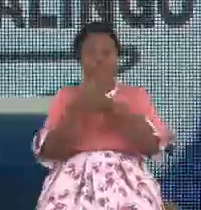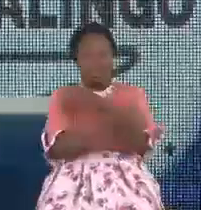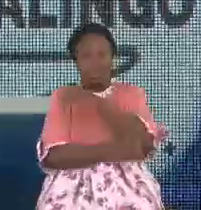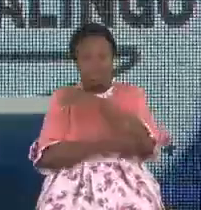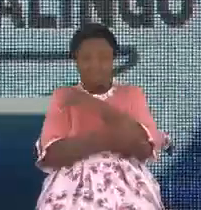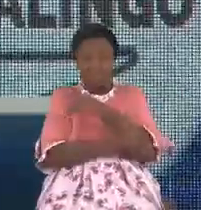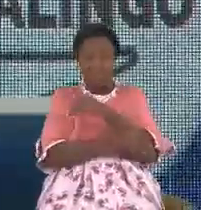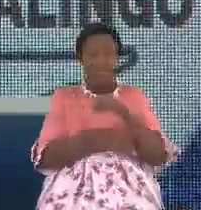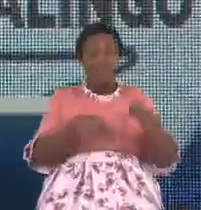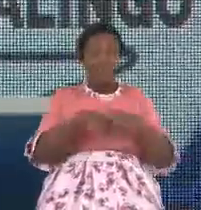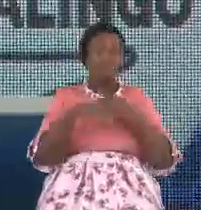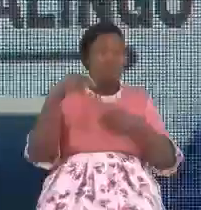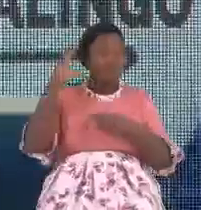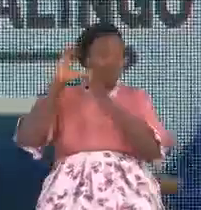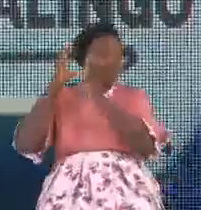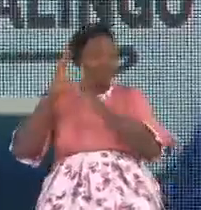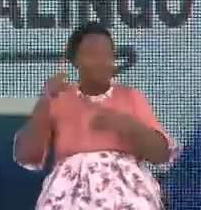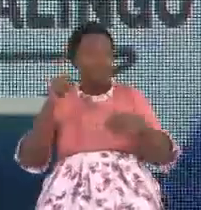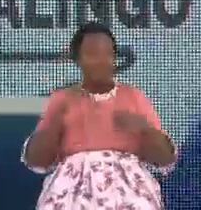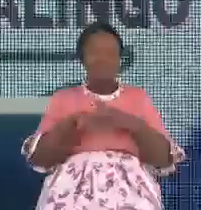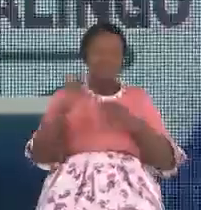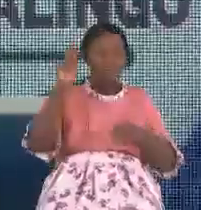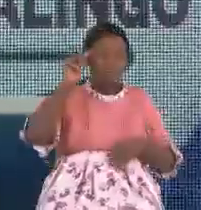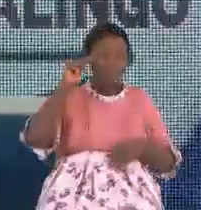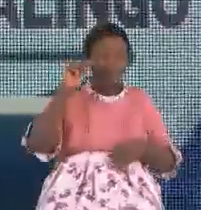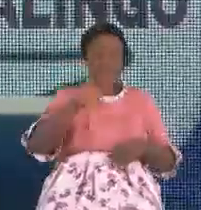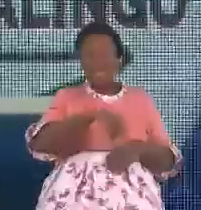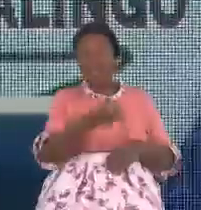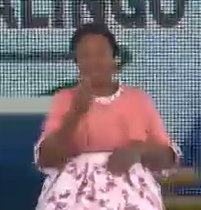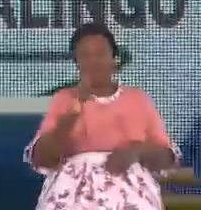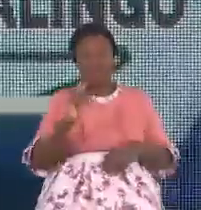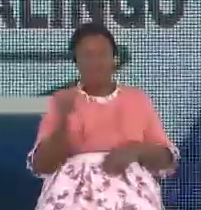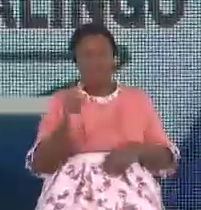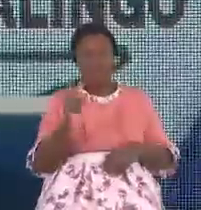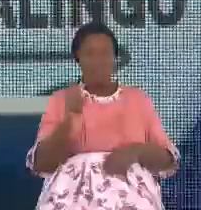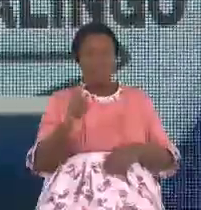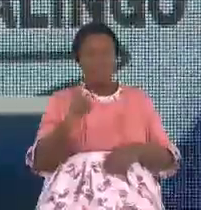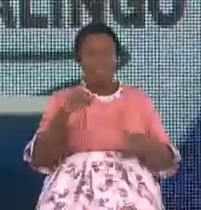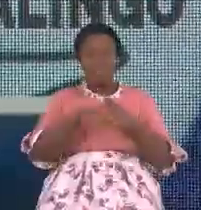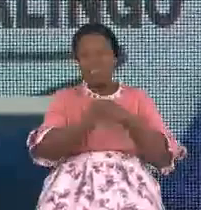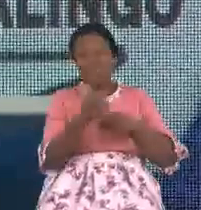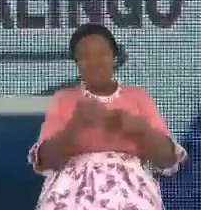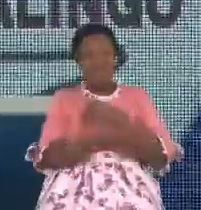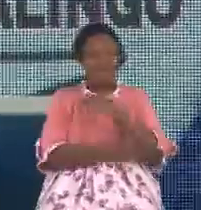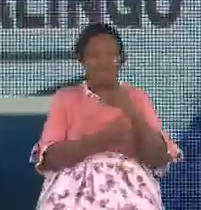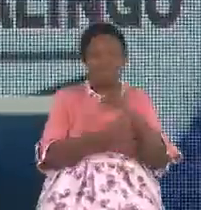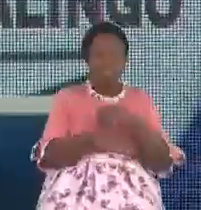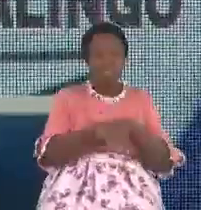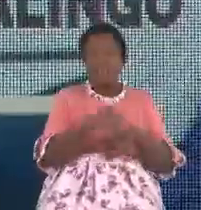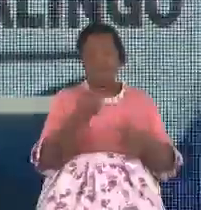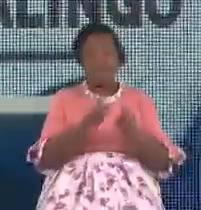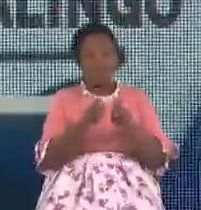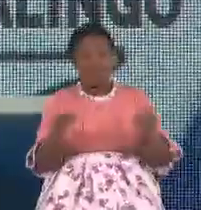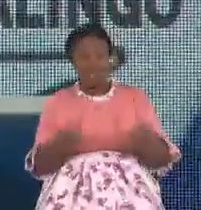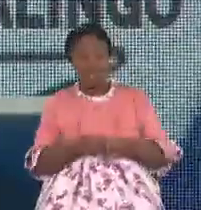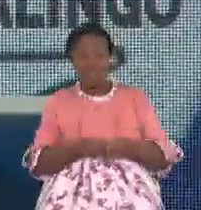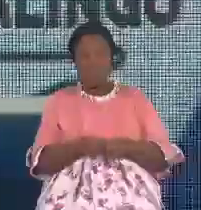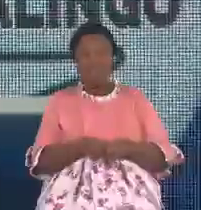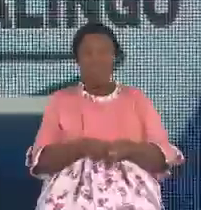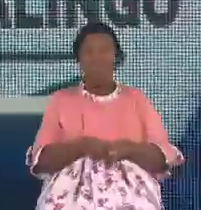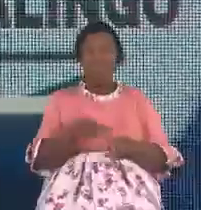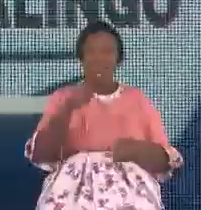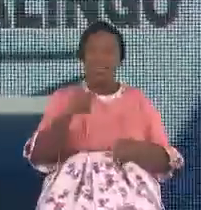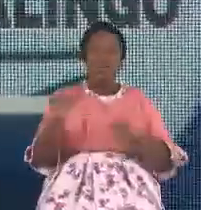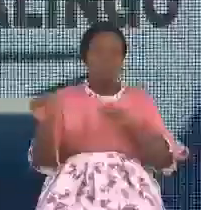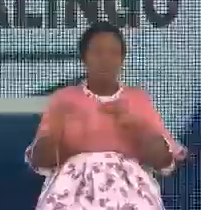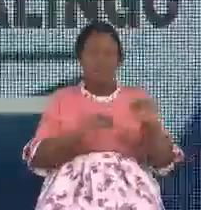radio over the television anywhere in any country any contingent the performance